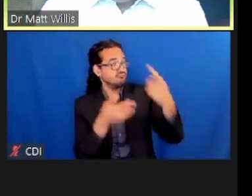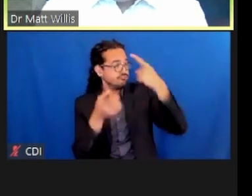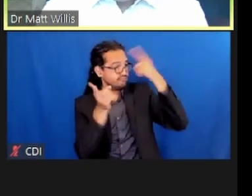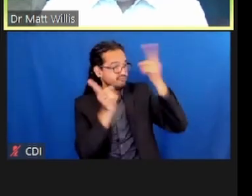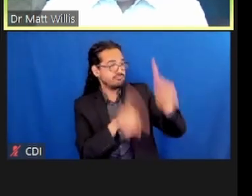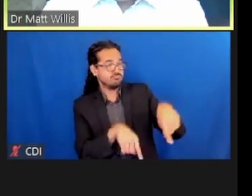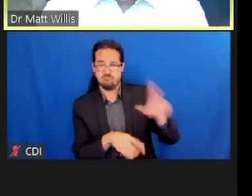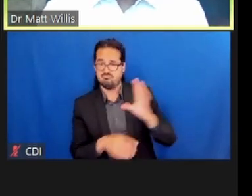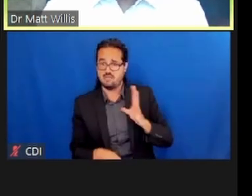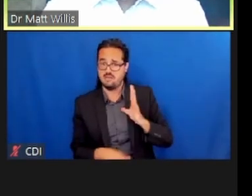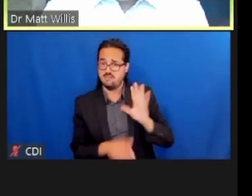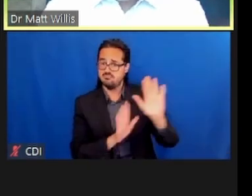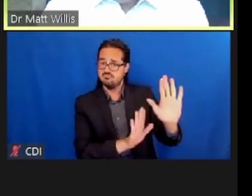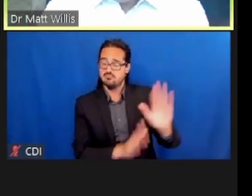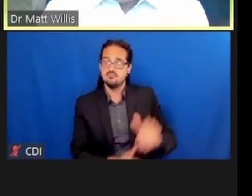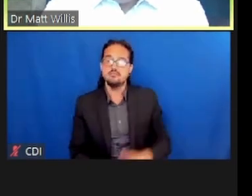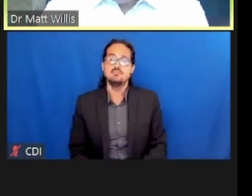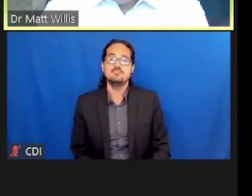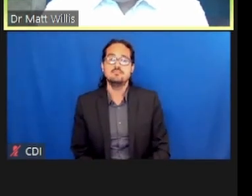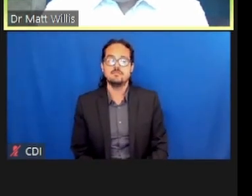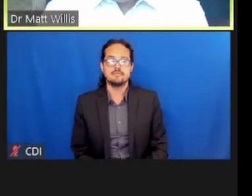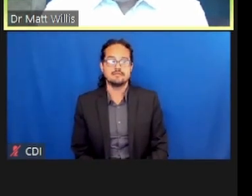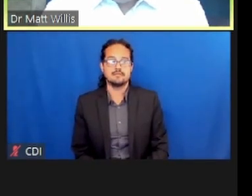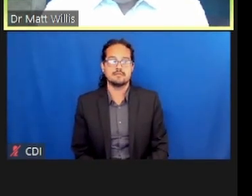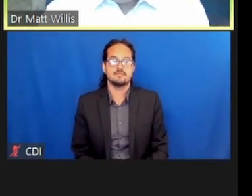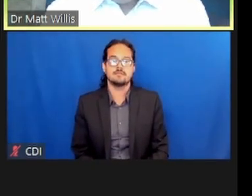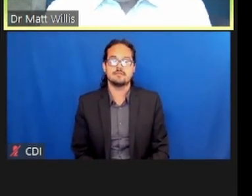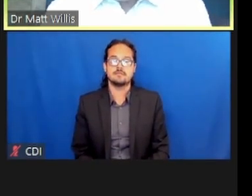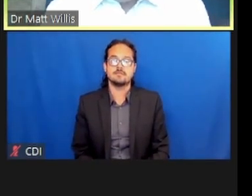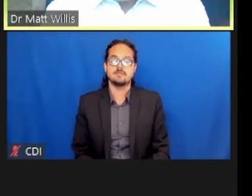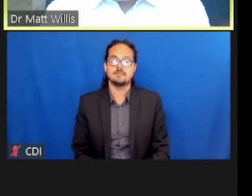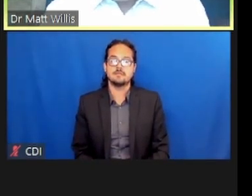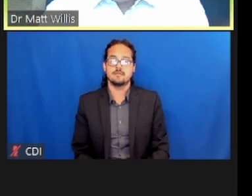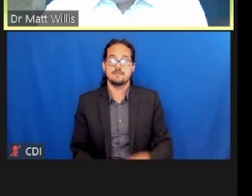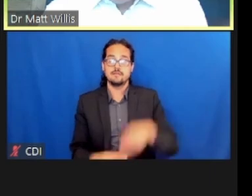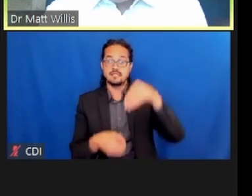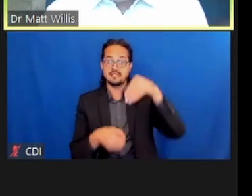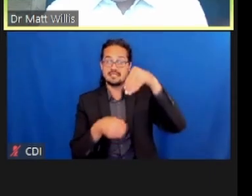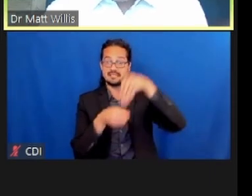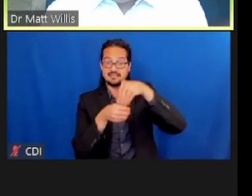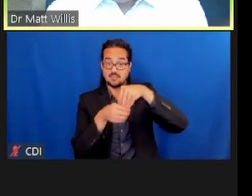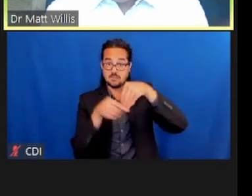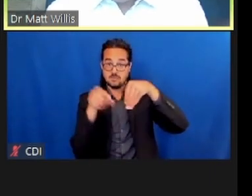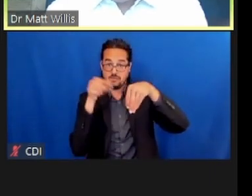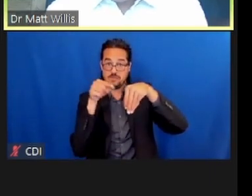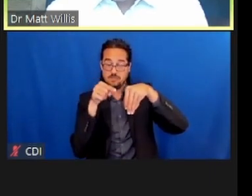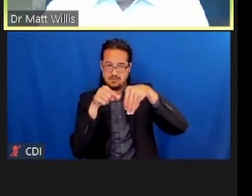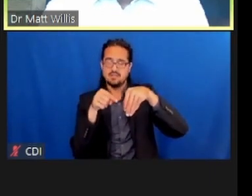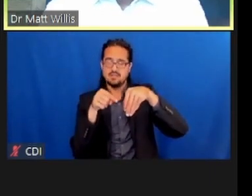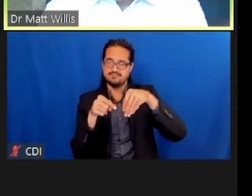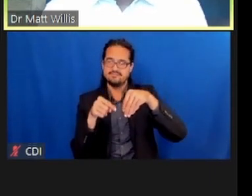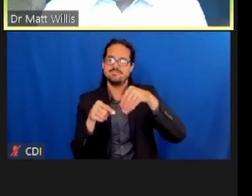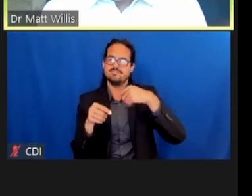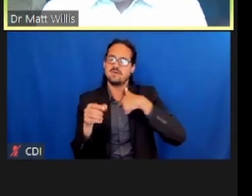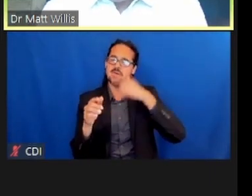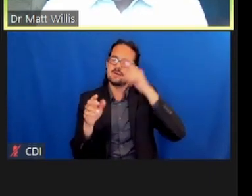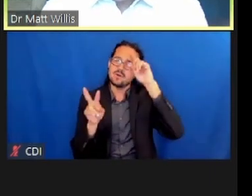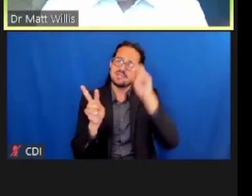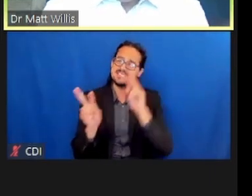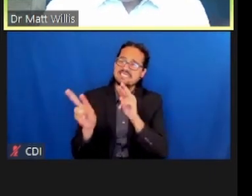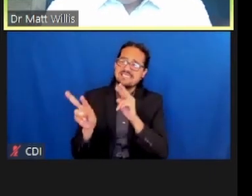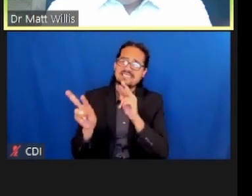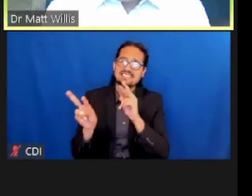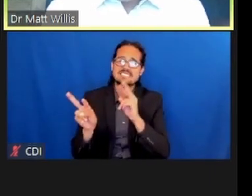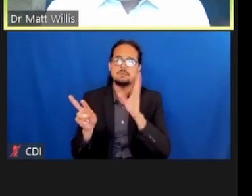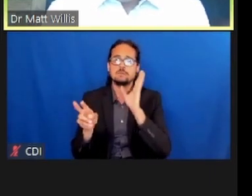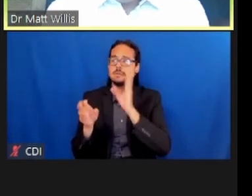Indoors, and this is changing. I had hoped for this meeting that we would have a clear answer from Cal OSHA. They had a